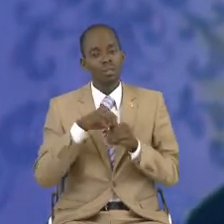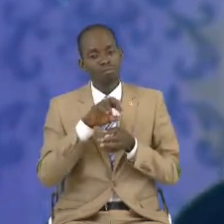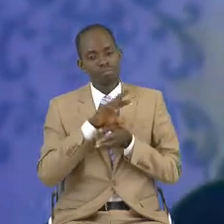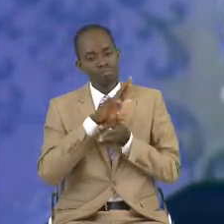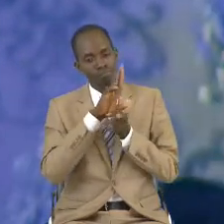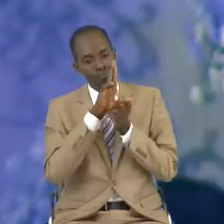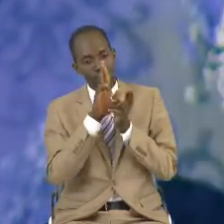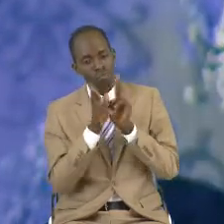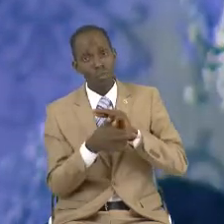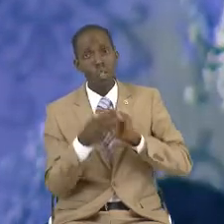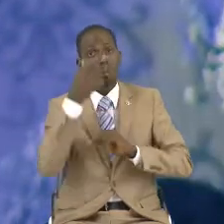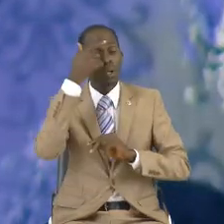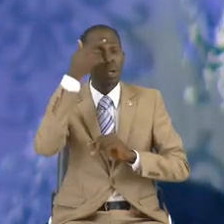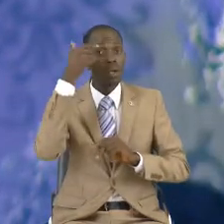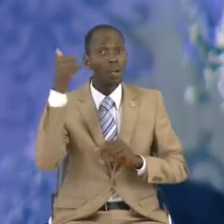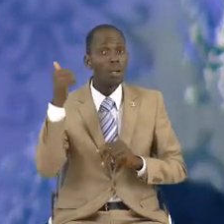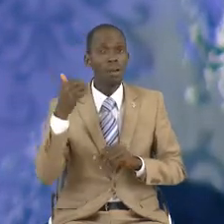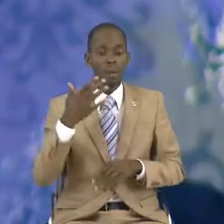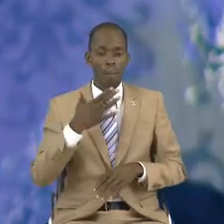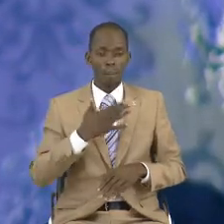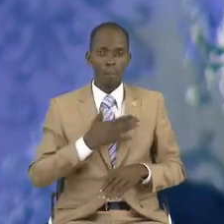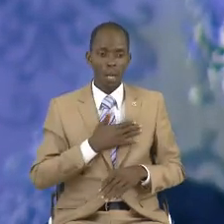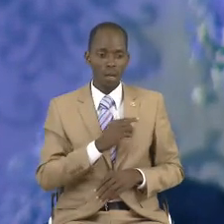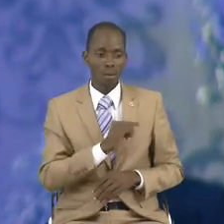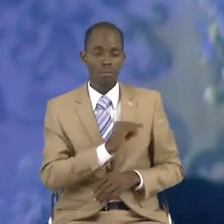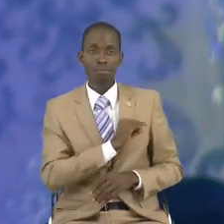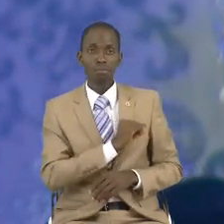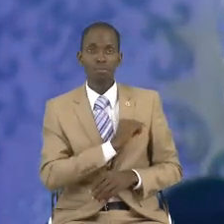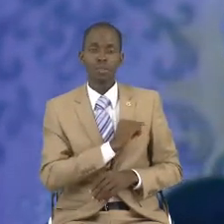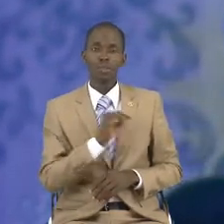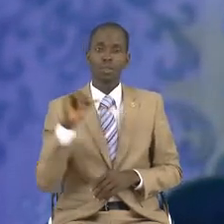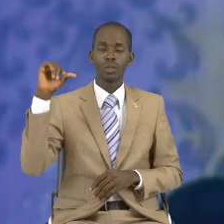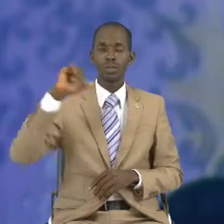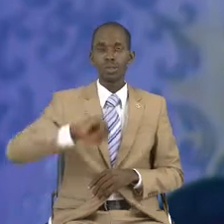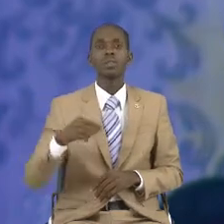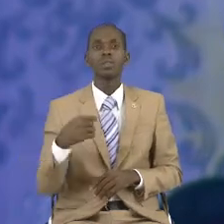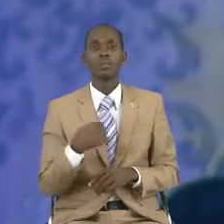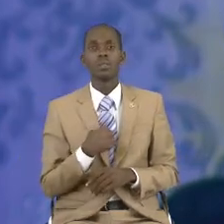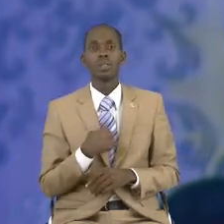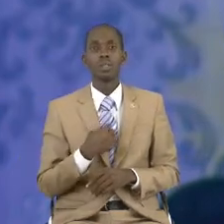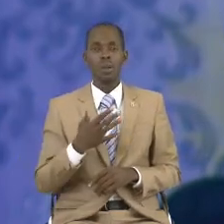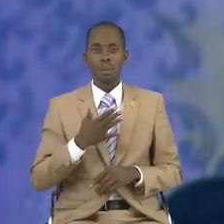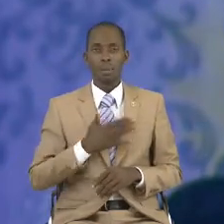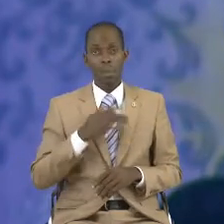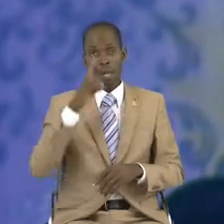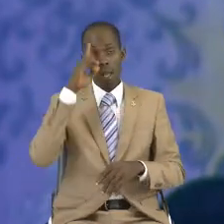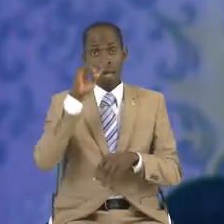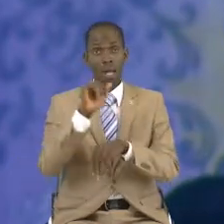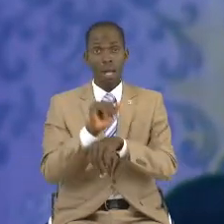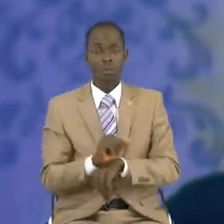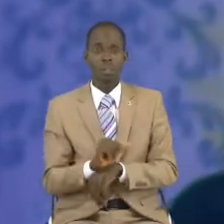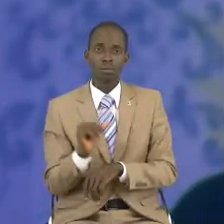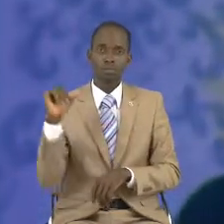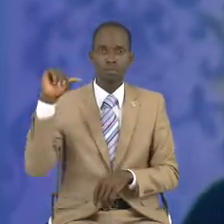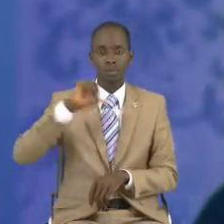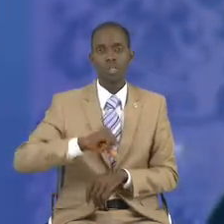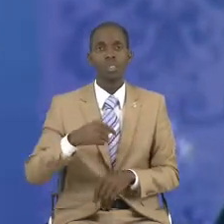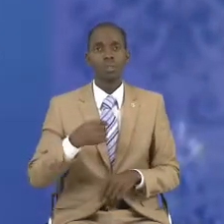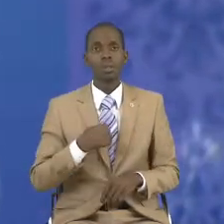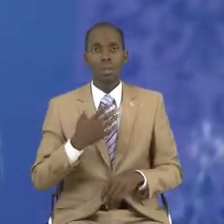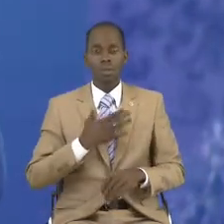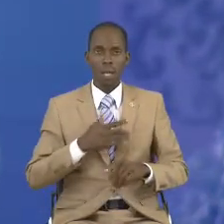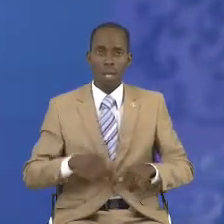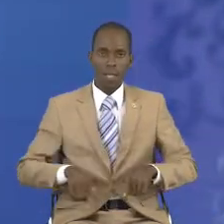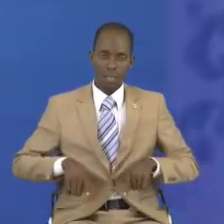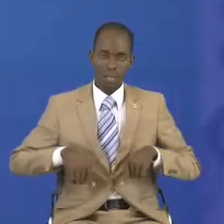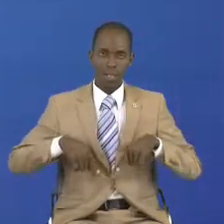because my conscience condemns me my habit condemns me my lifestyle